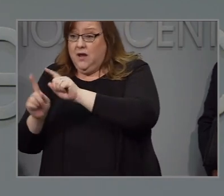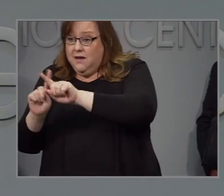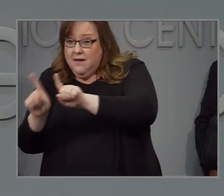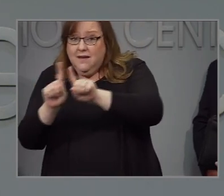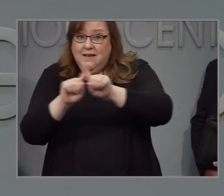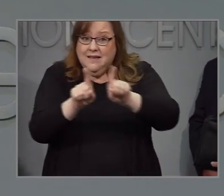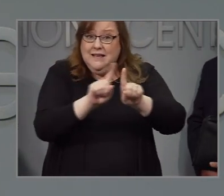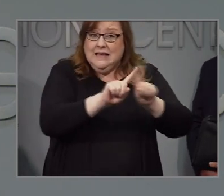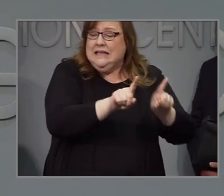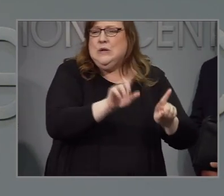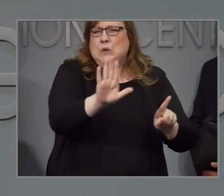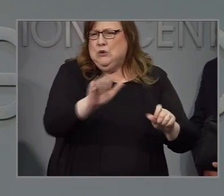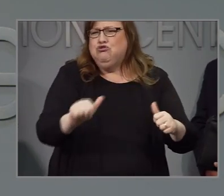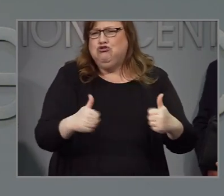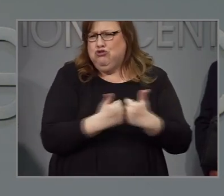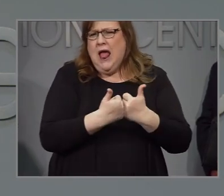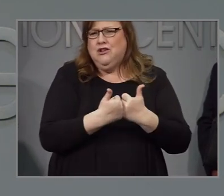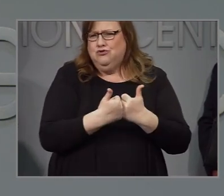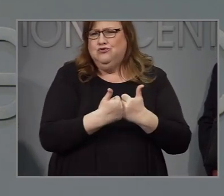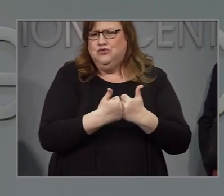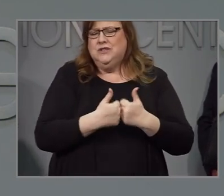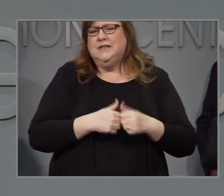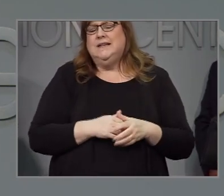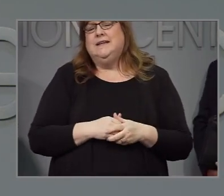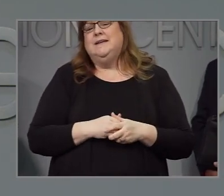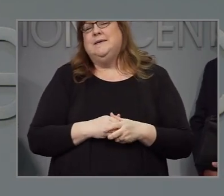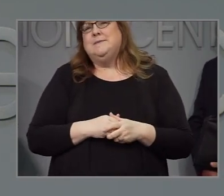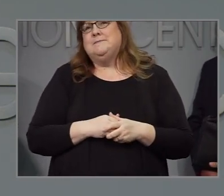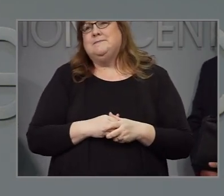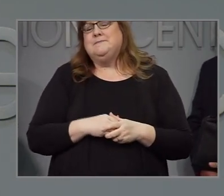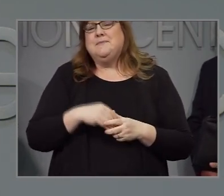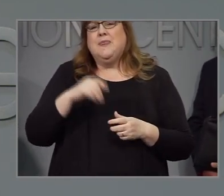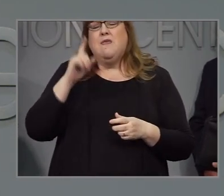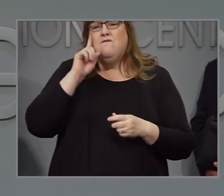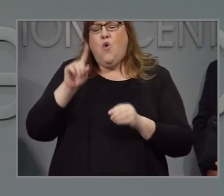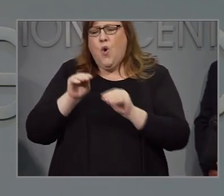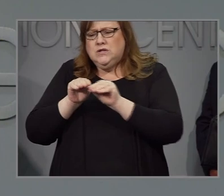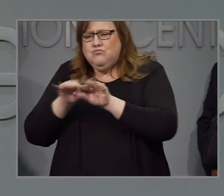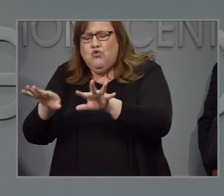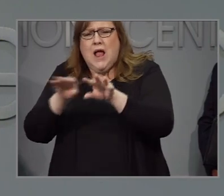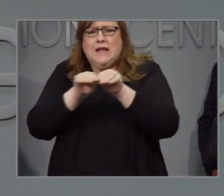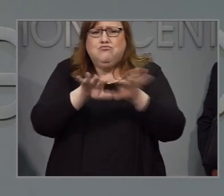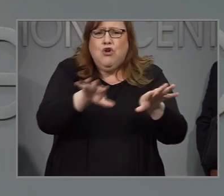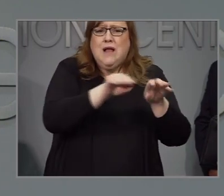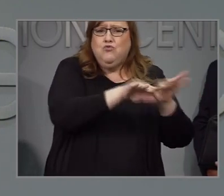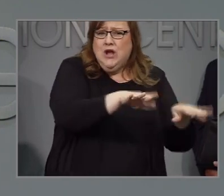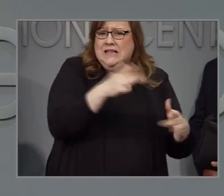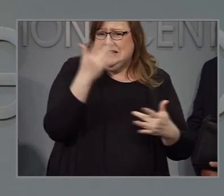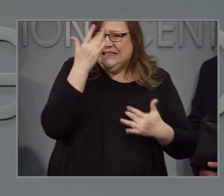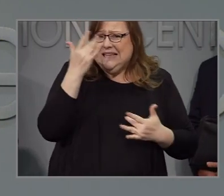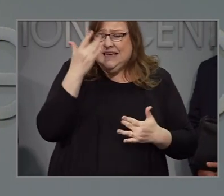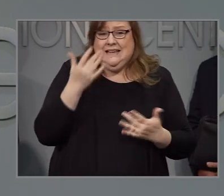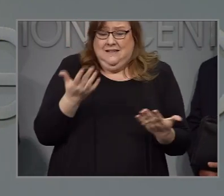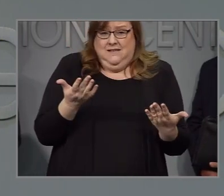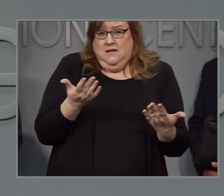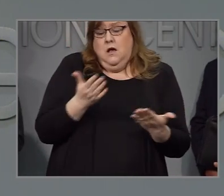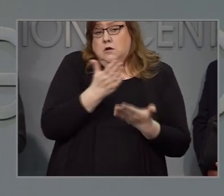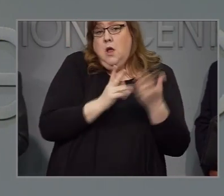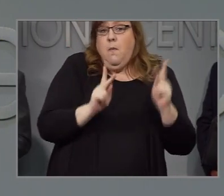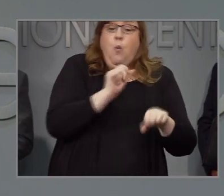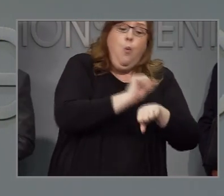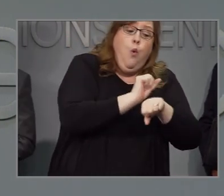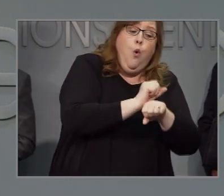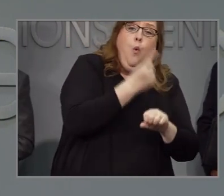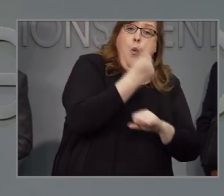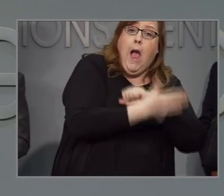feels very challenging to do in terms of viral spread. We know that people work in one county and live in